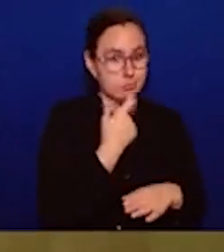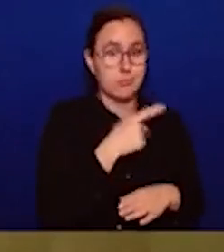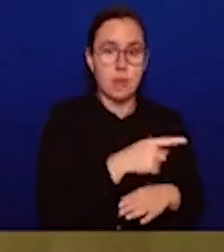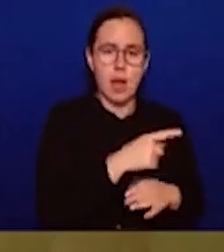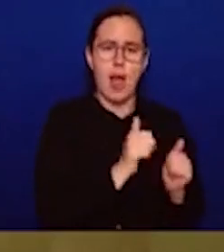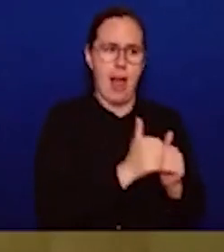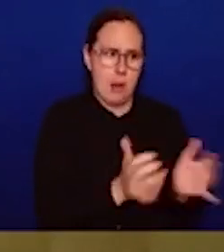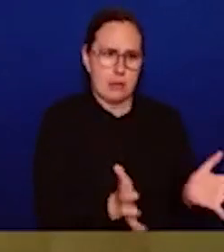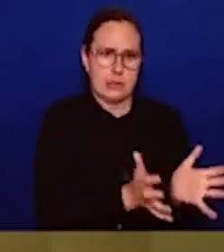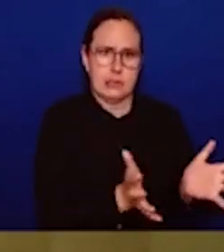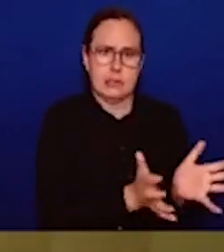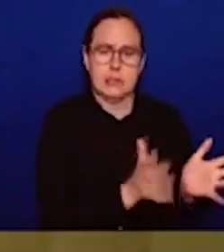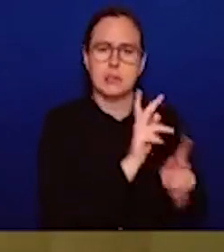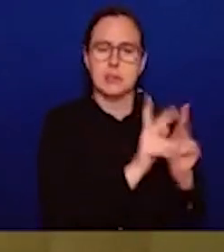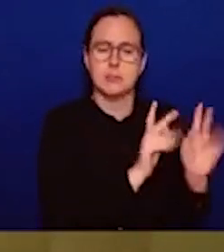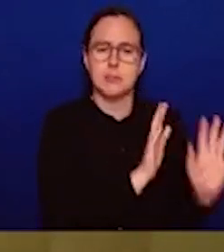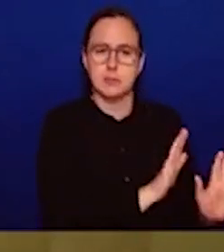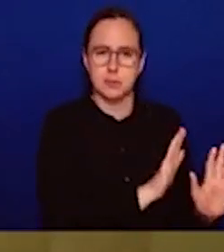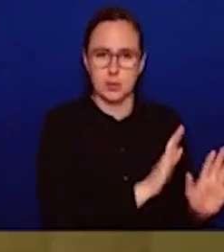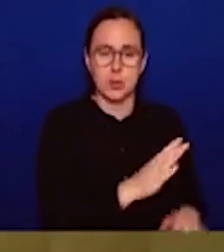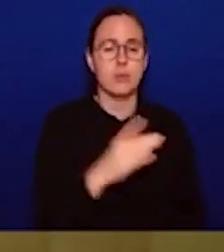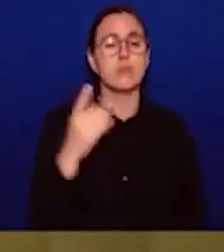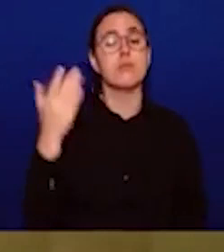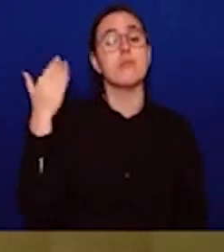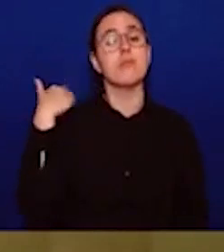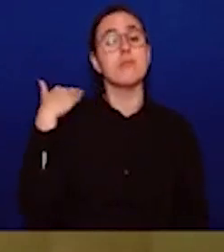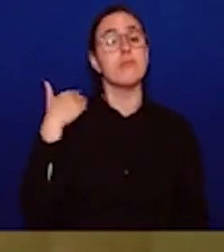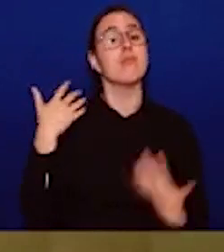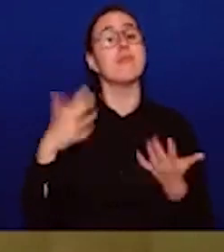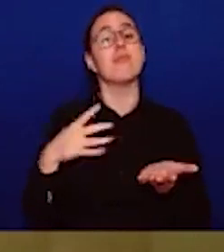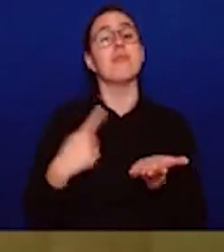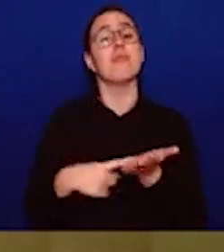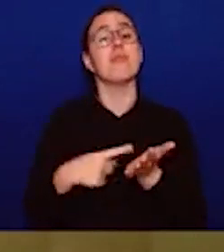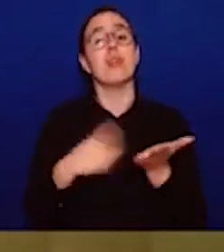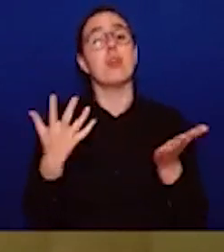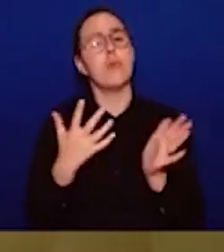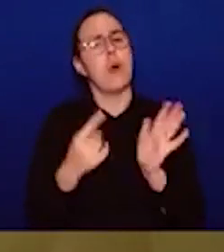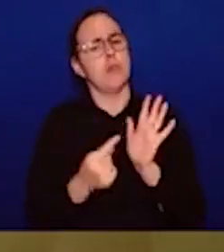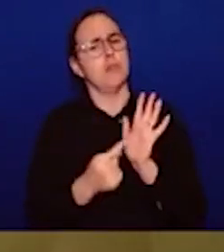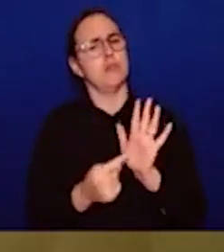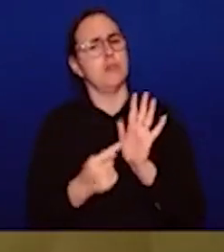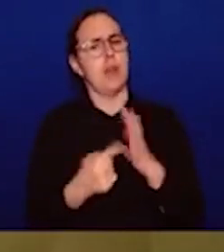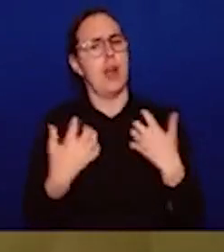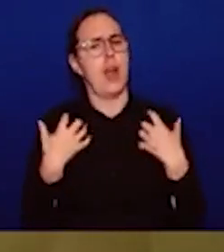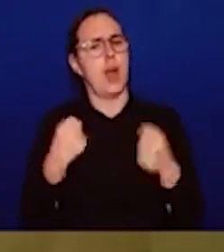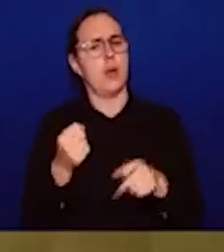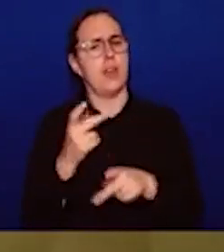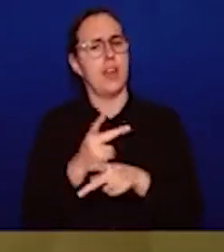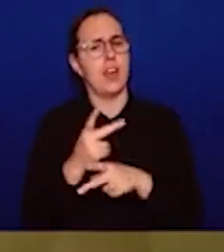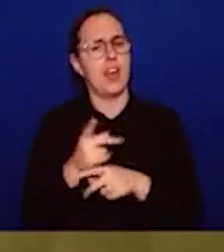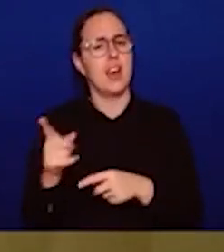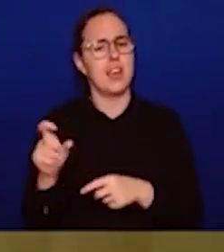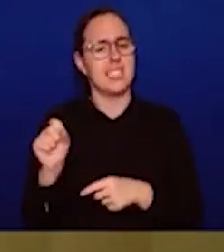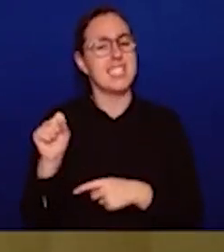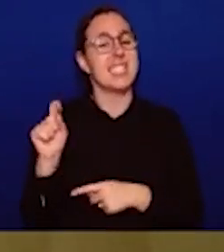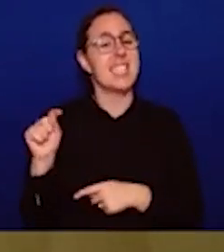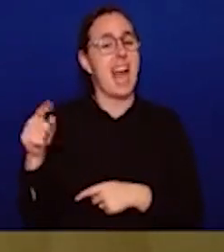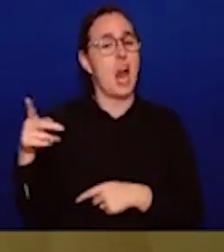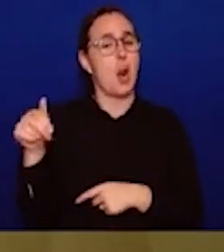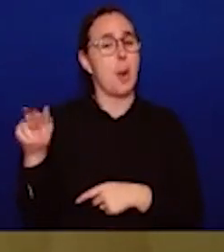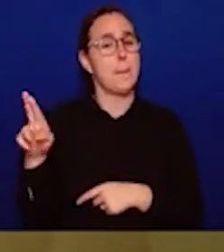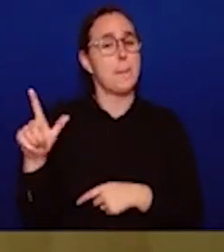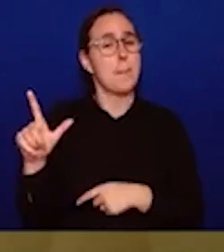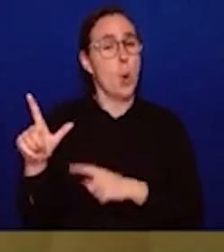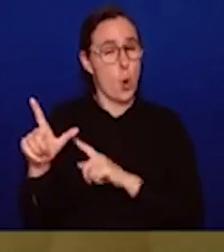Healthcare, where people who show up in the emergency room recovering from an overdose can go immediately from the emergency room to detox